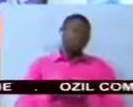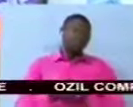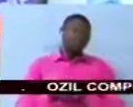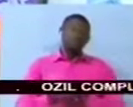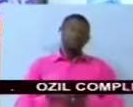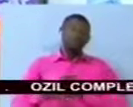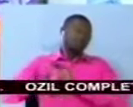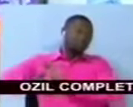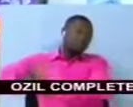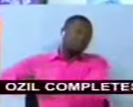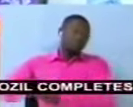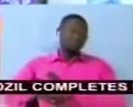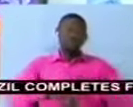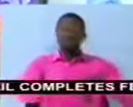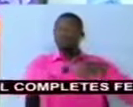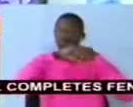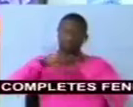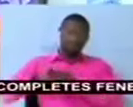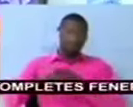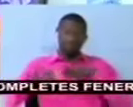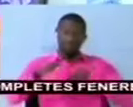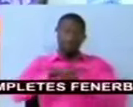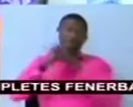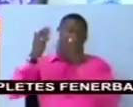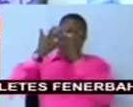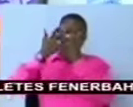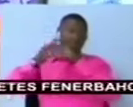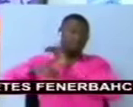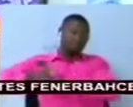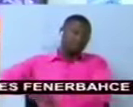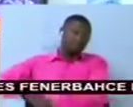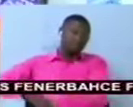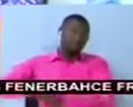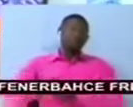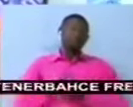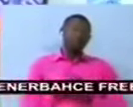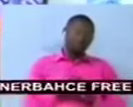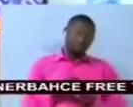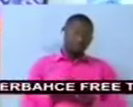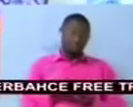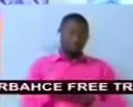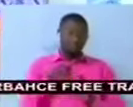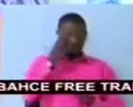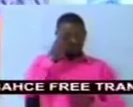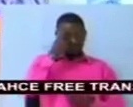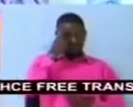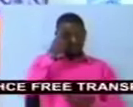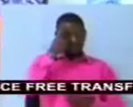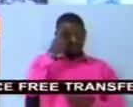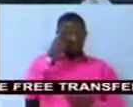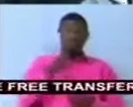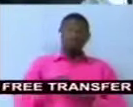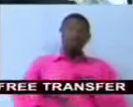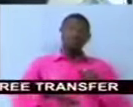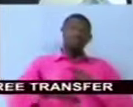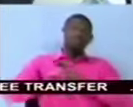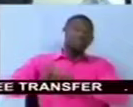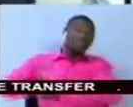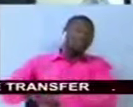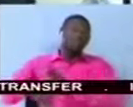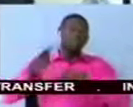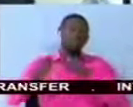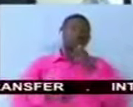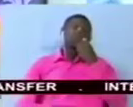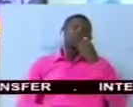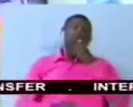That's where they pick us and took us to the remind. Legi ñu remind ñu for 2 weeks. We were remanded there for